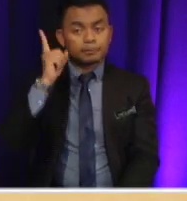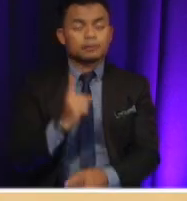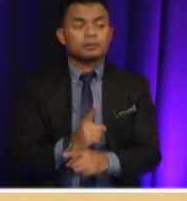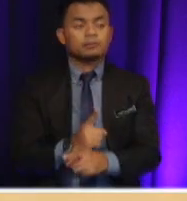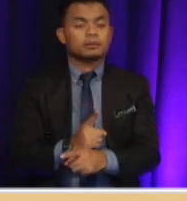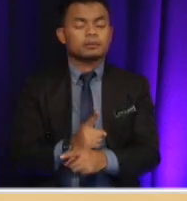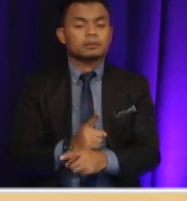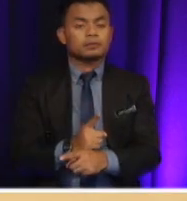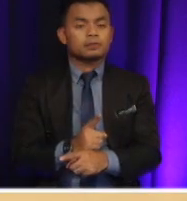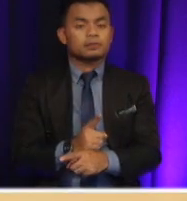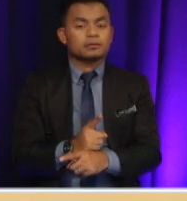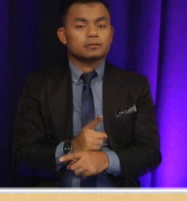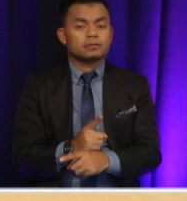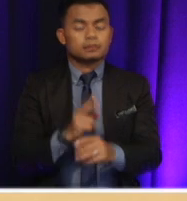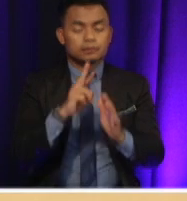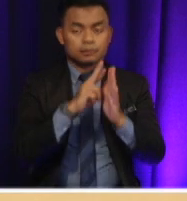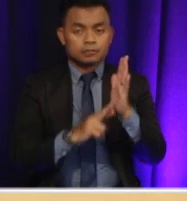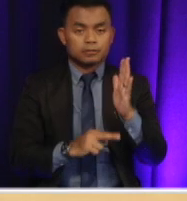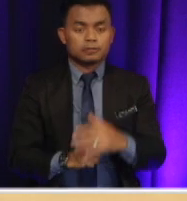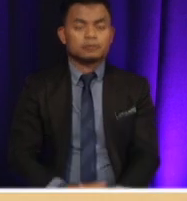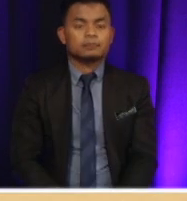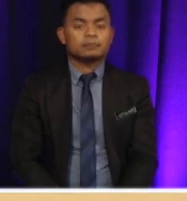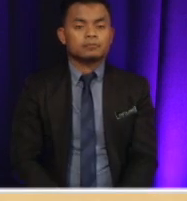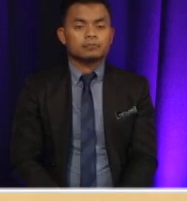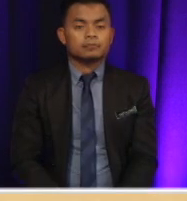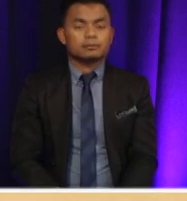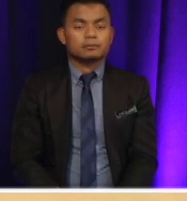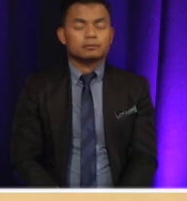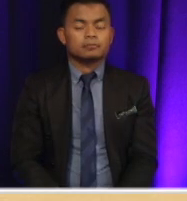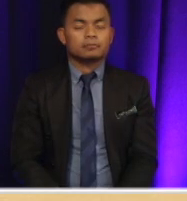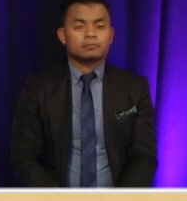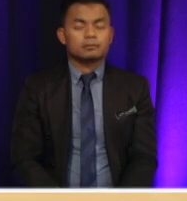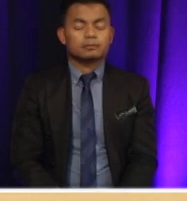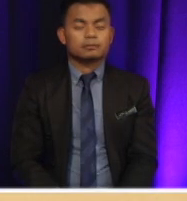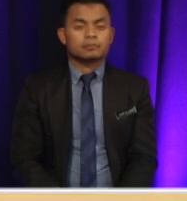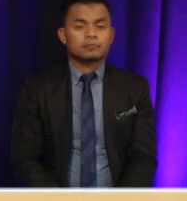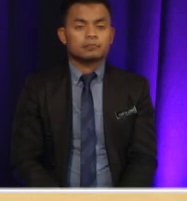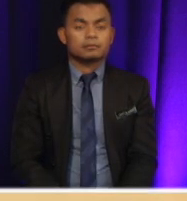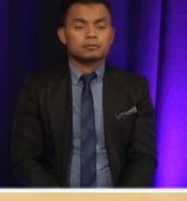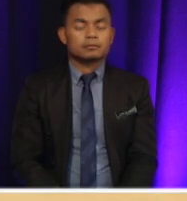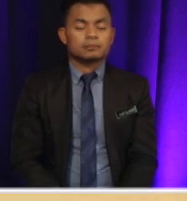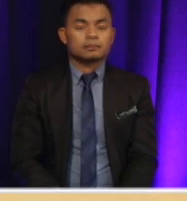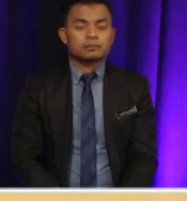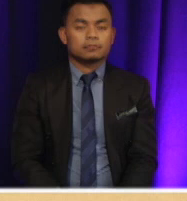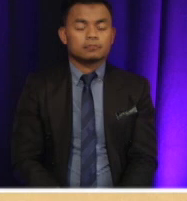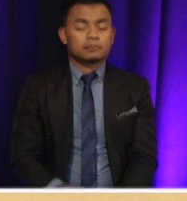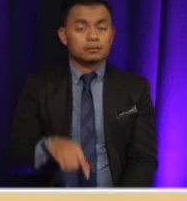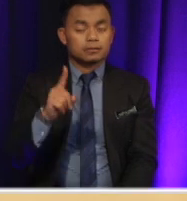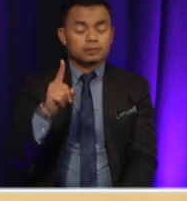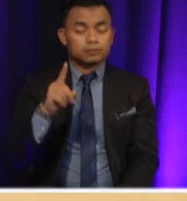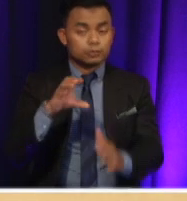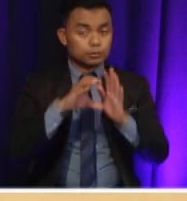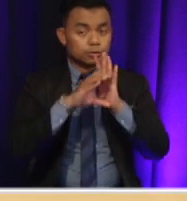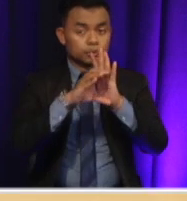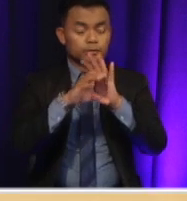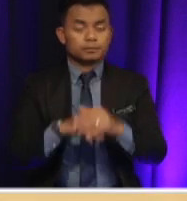the result details. Yes. All right. But for us today, Tivia, it's just one sample worksheet for you to try and do.